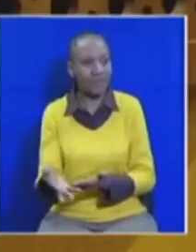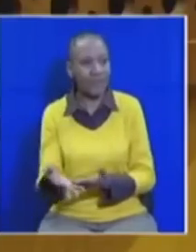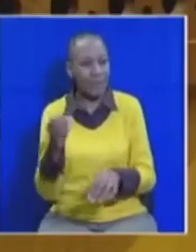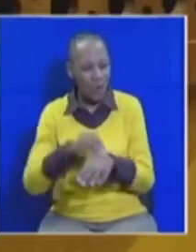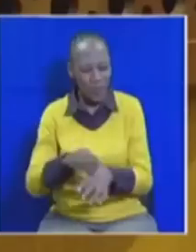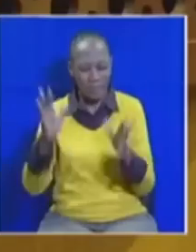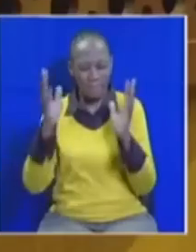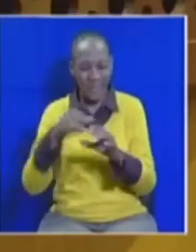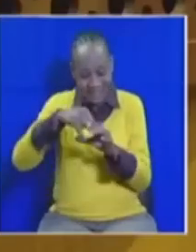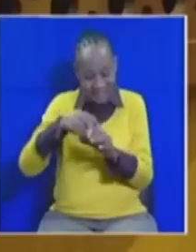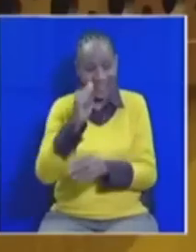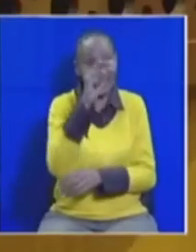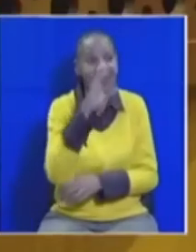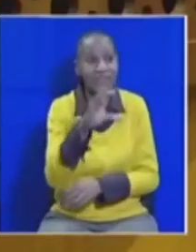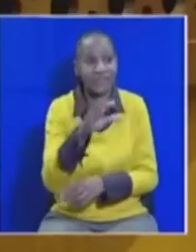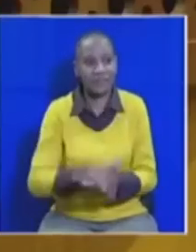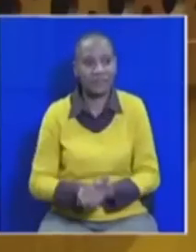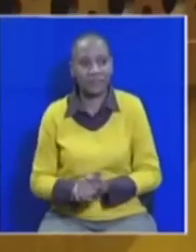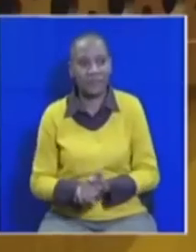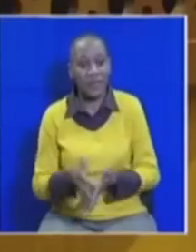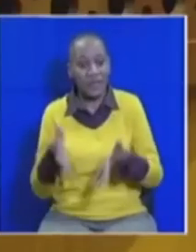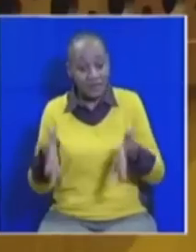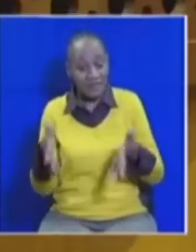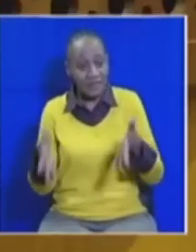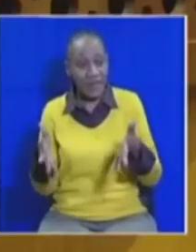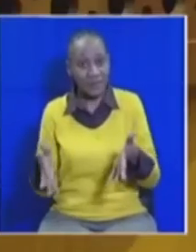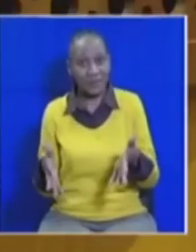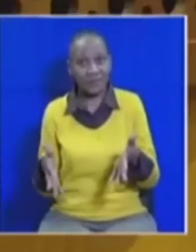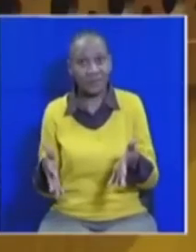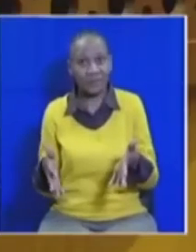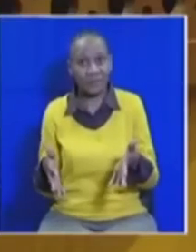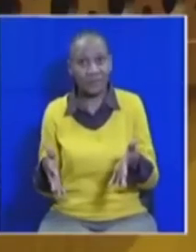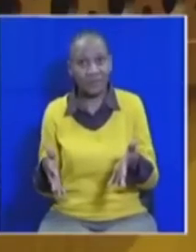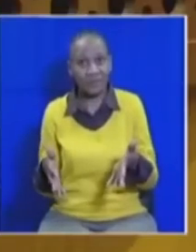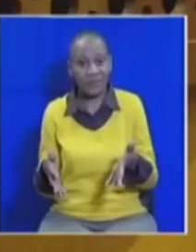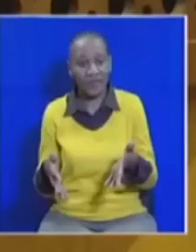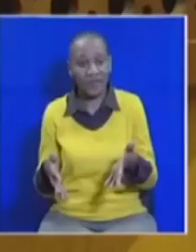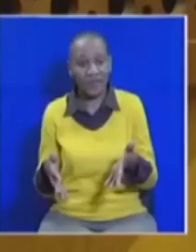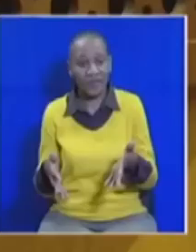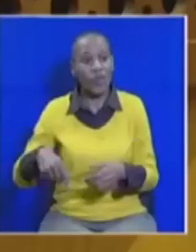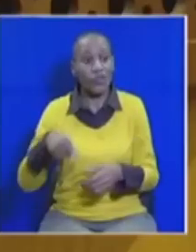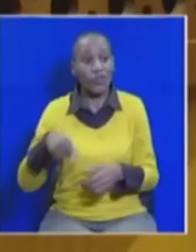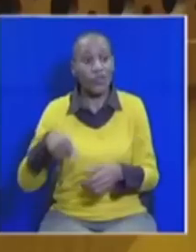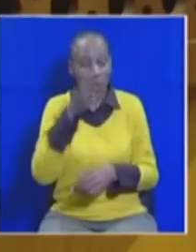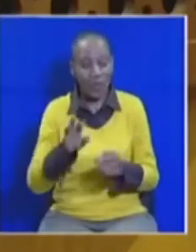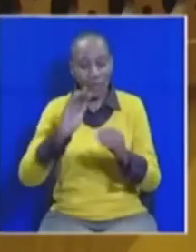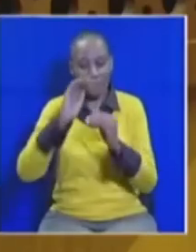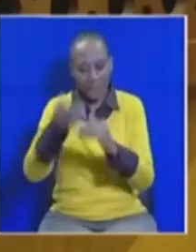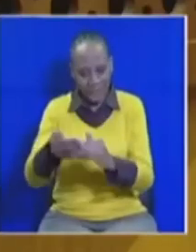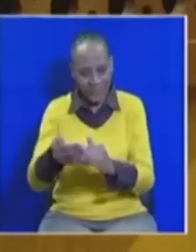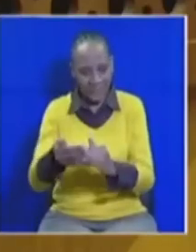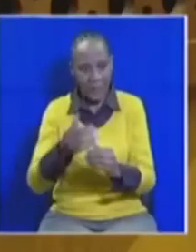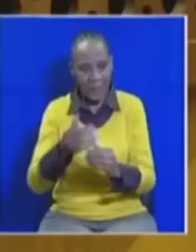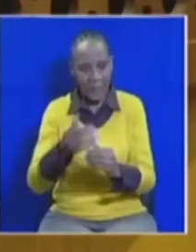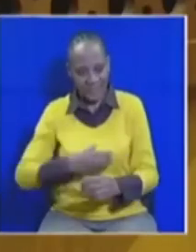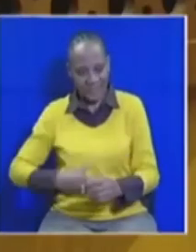core. So today, vote to protect President Zuma and watch